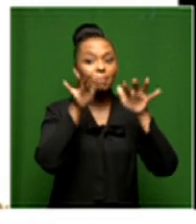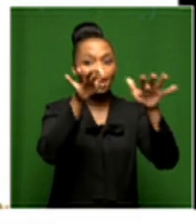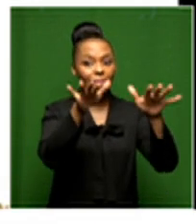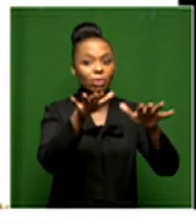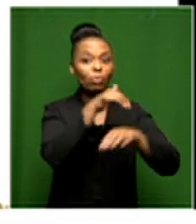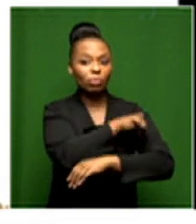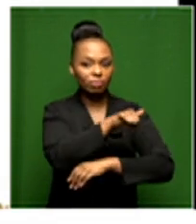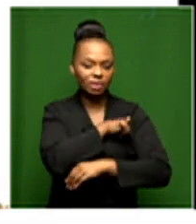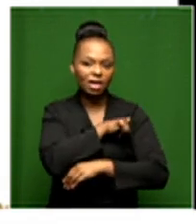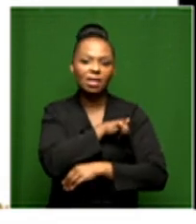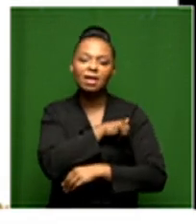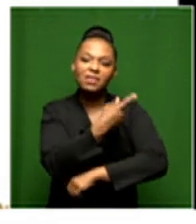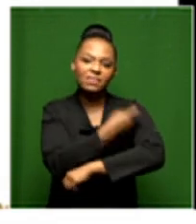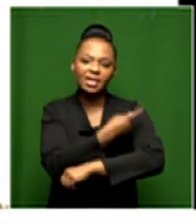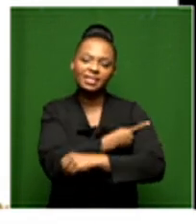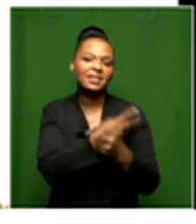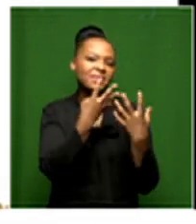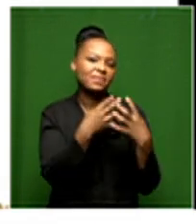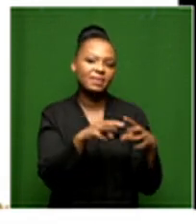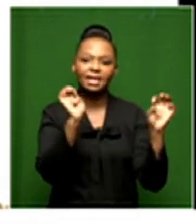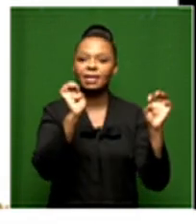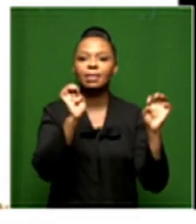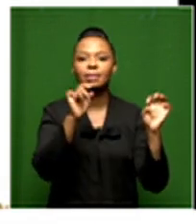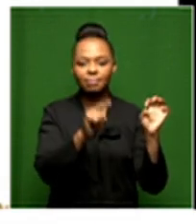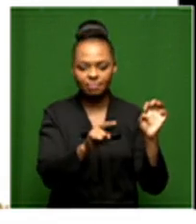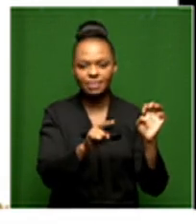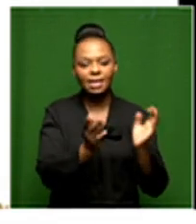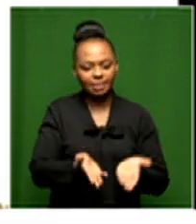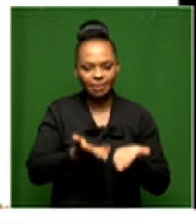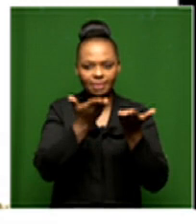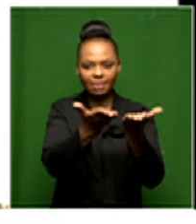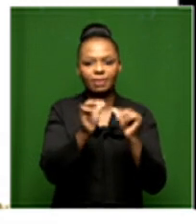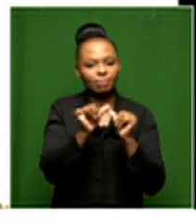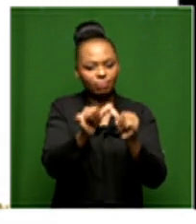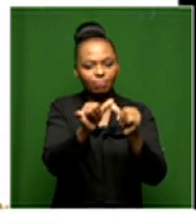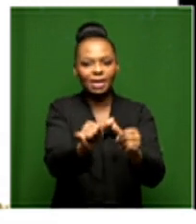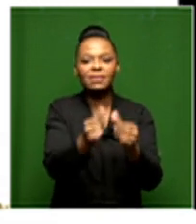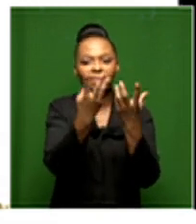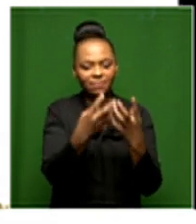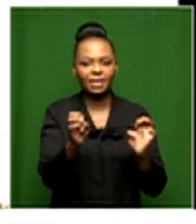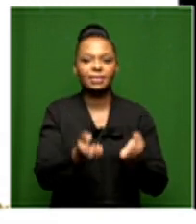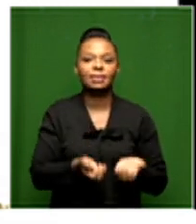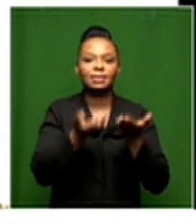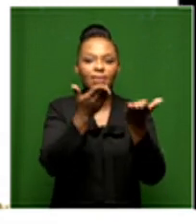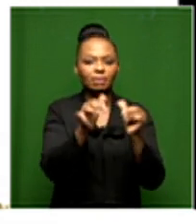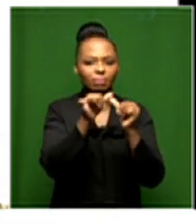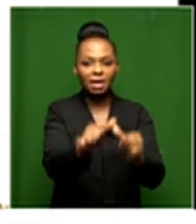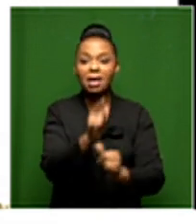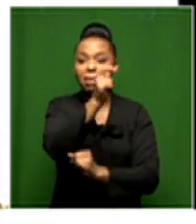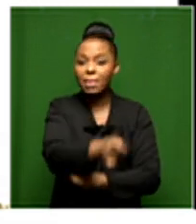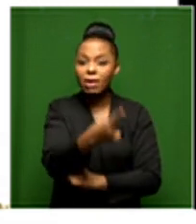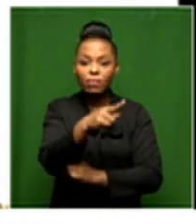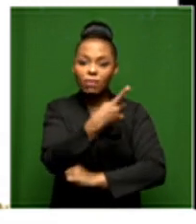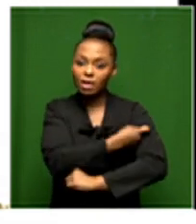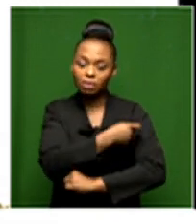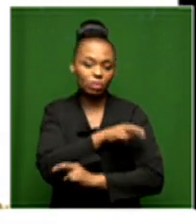know, vaccination services are free, and so that service will continue as a free service. So you shouldn't be paying for the vaccine